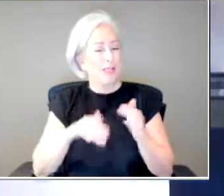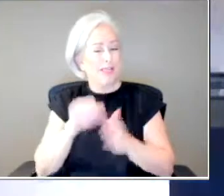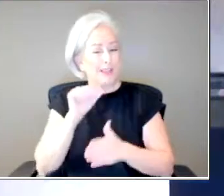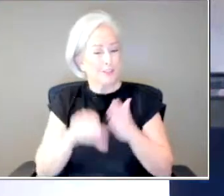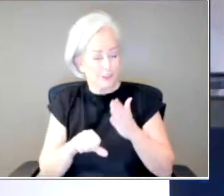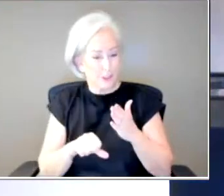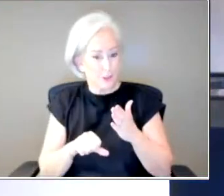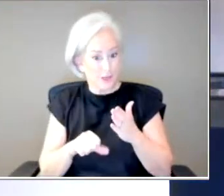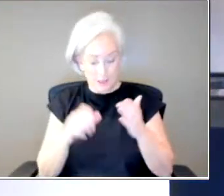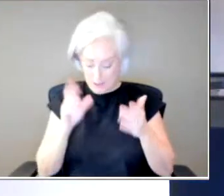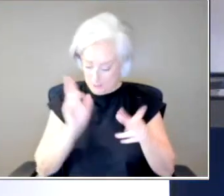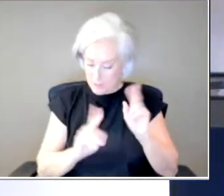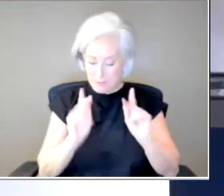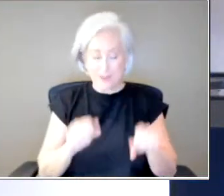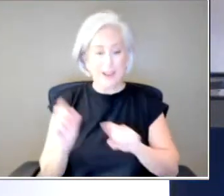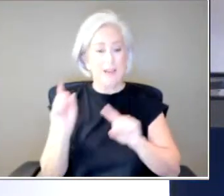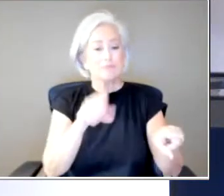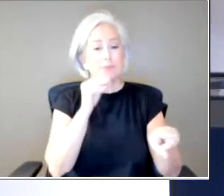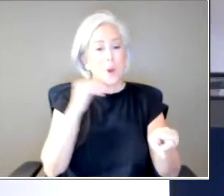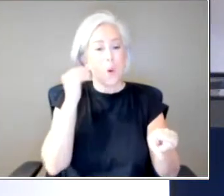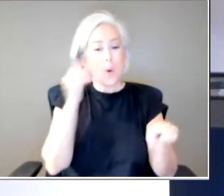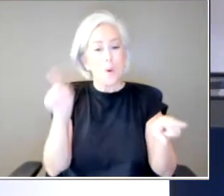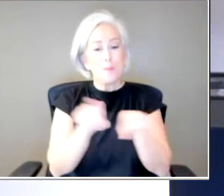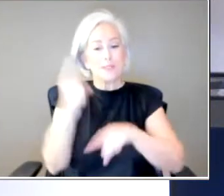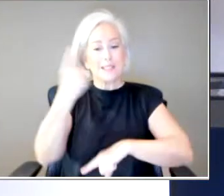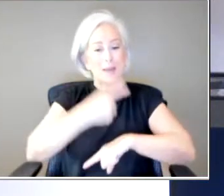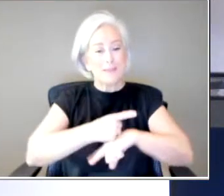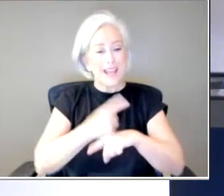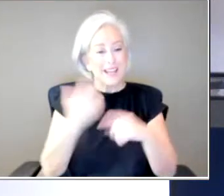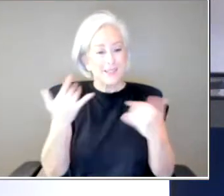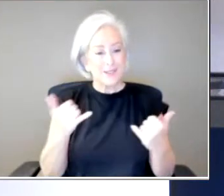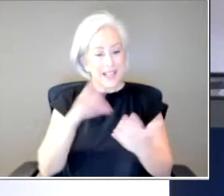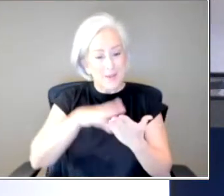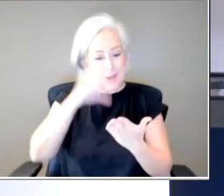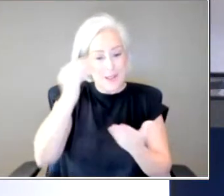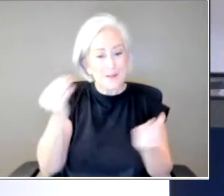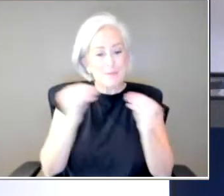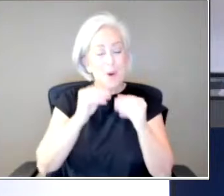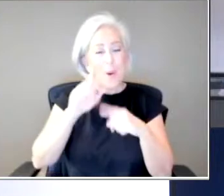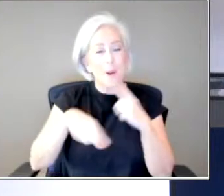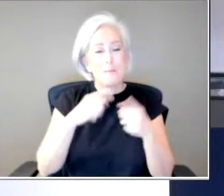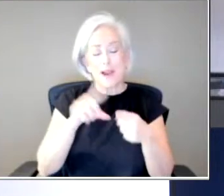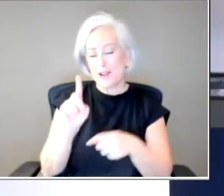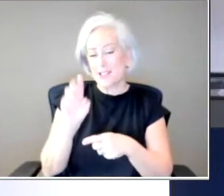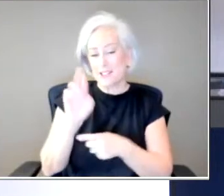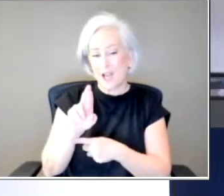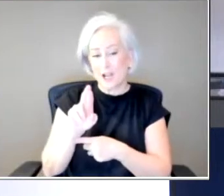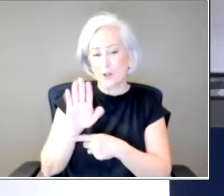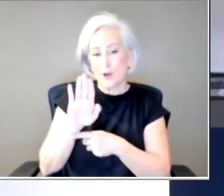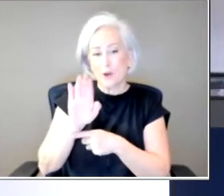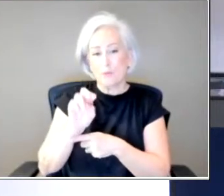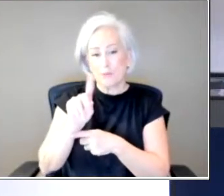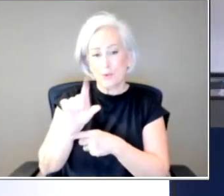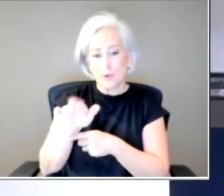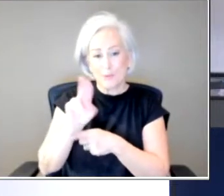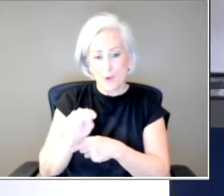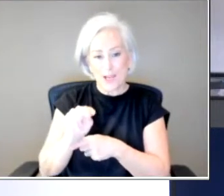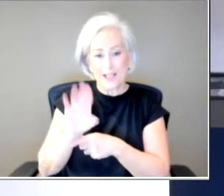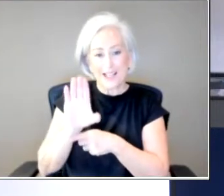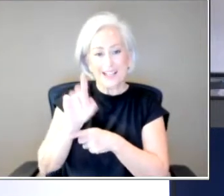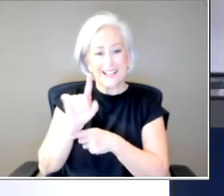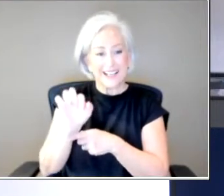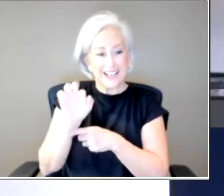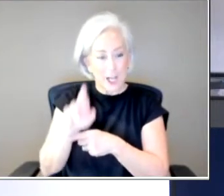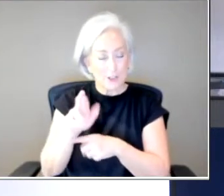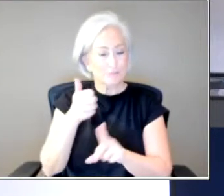are learning more about this technique from Dr. Brandon Custer, a vascular interventional radiologist here at the University